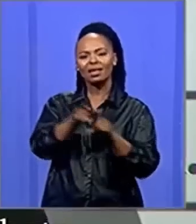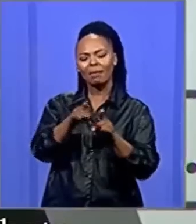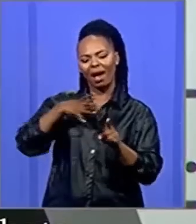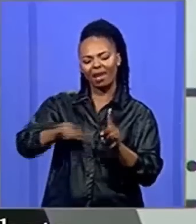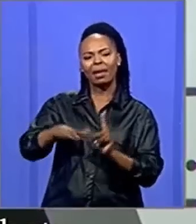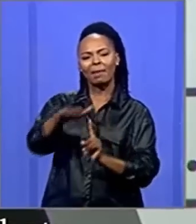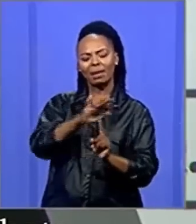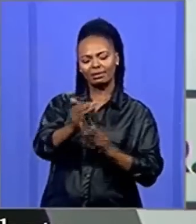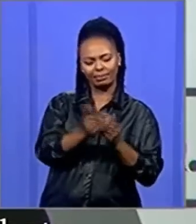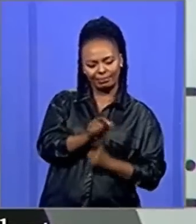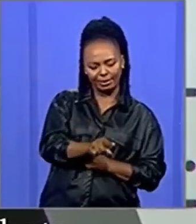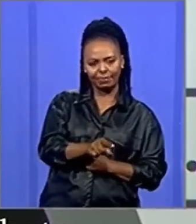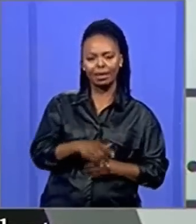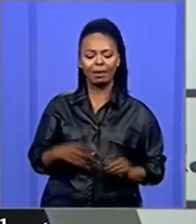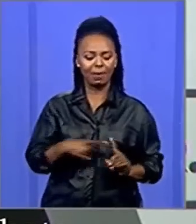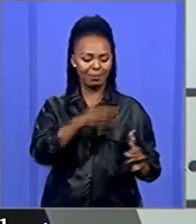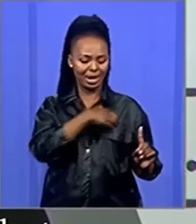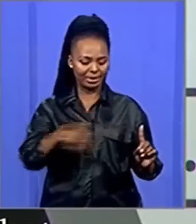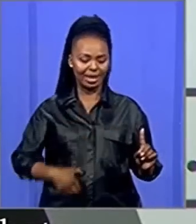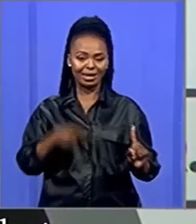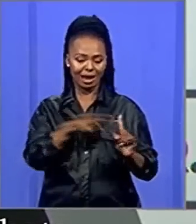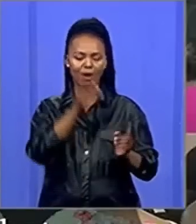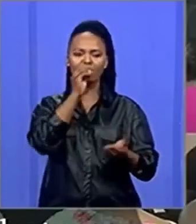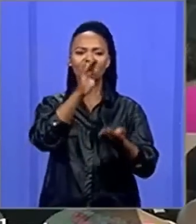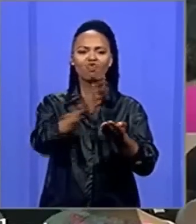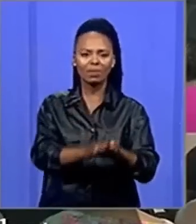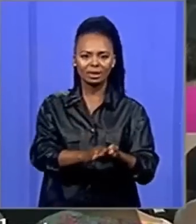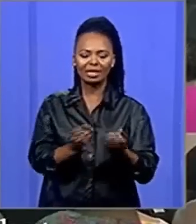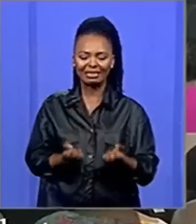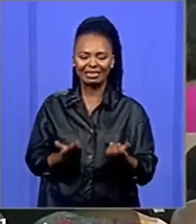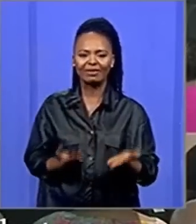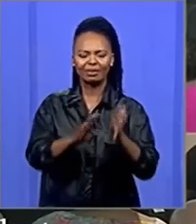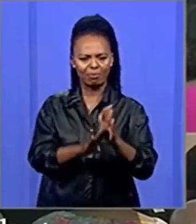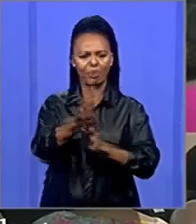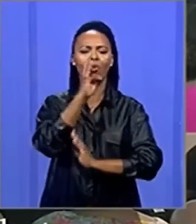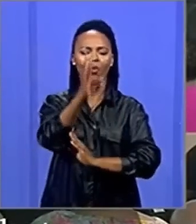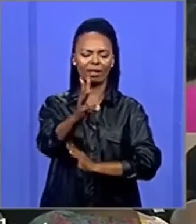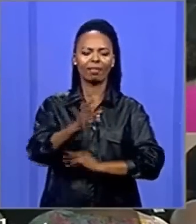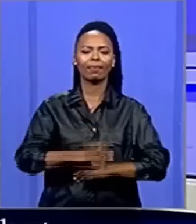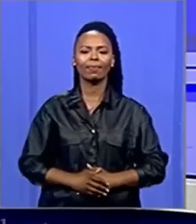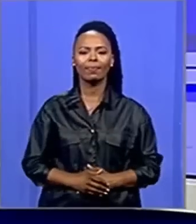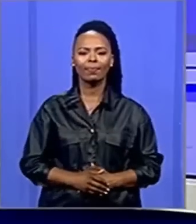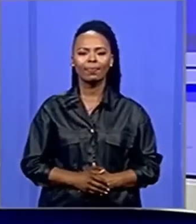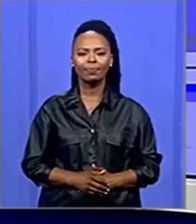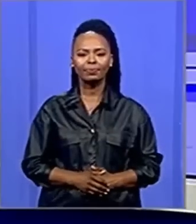haufi, mme mopresidente yena a tshepisa baahi phano e ntlafetseng ya ditshebeletso.